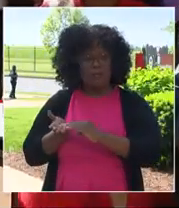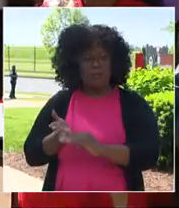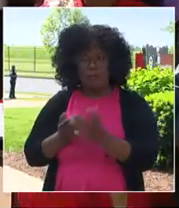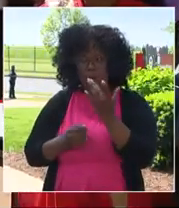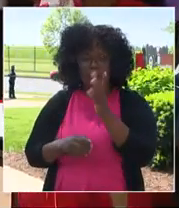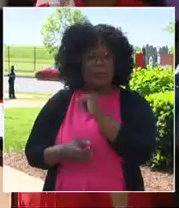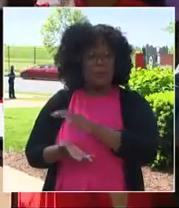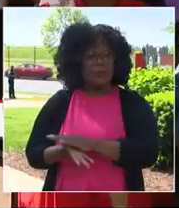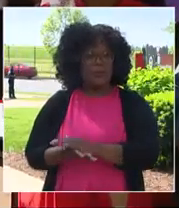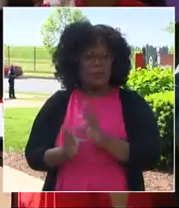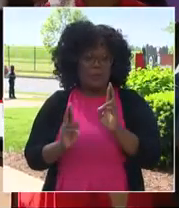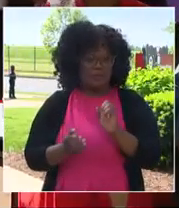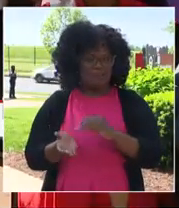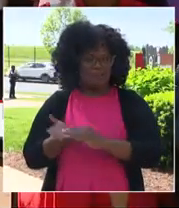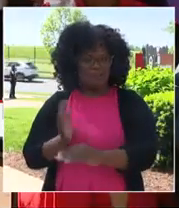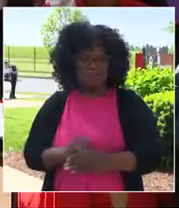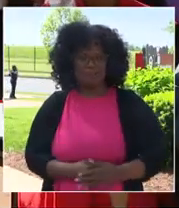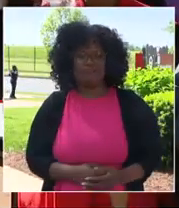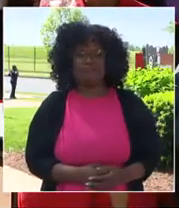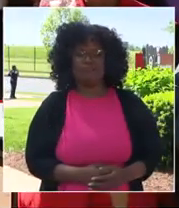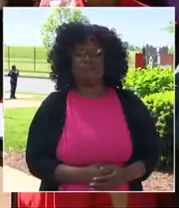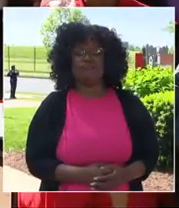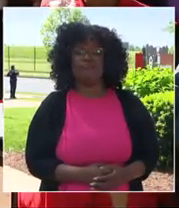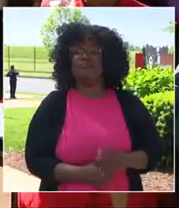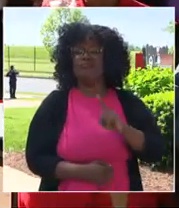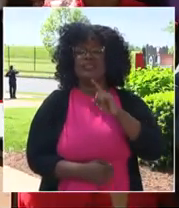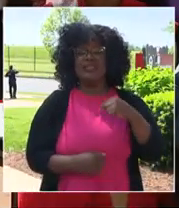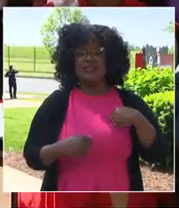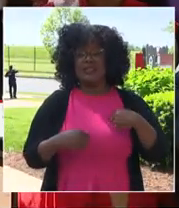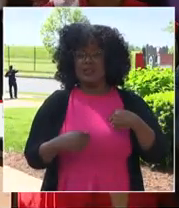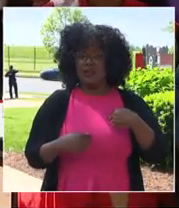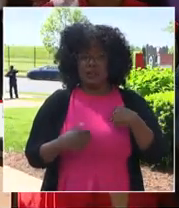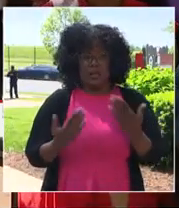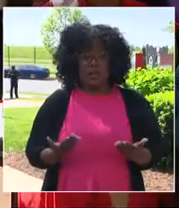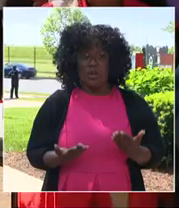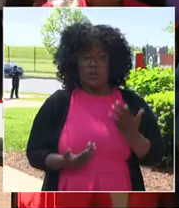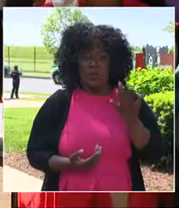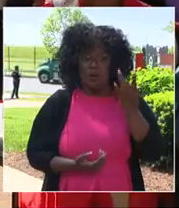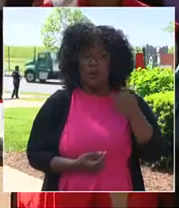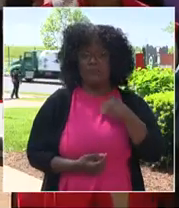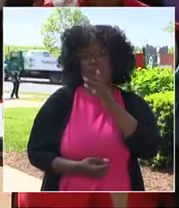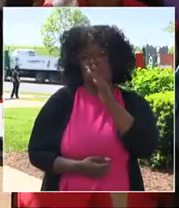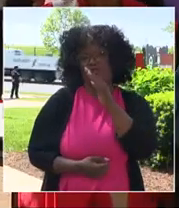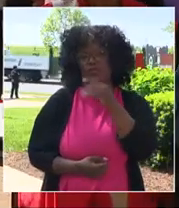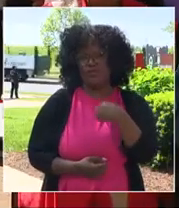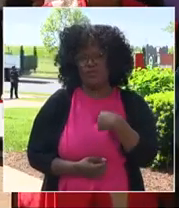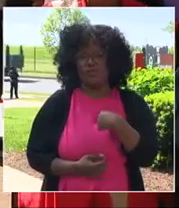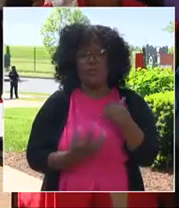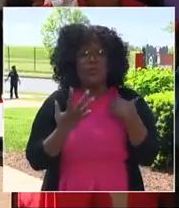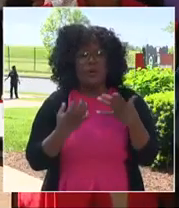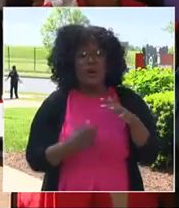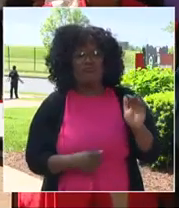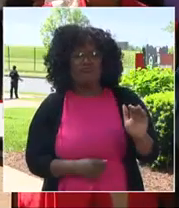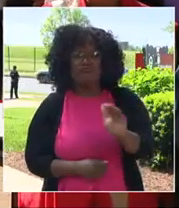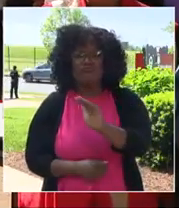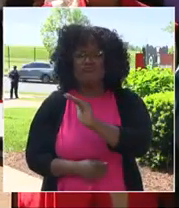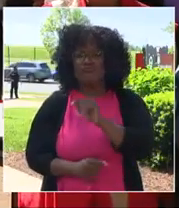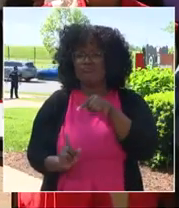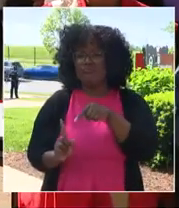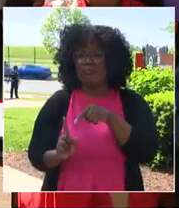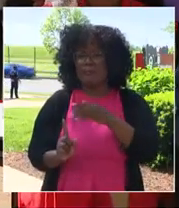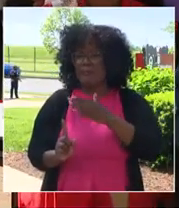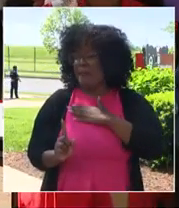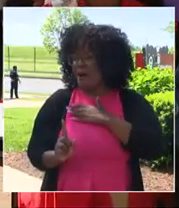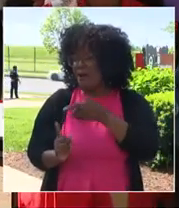But seriously, I'm here as Abria's mom, and I want everyone to know that Abria is my miracle baby. Thank you, Madam